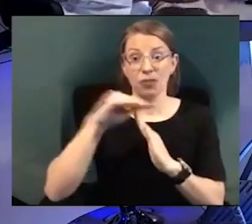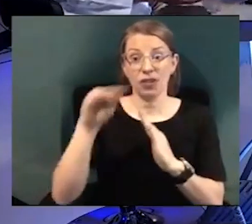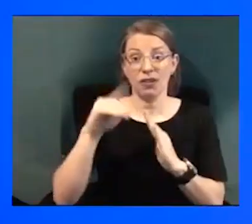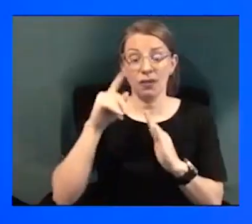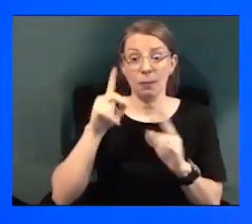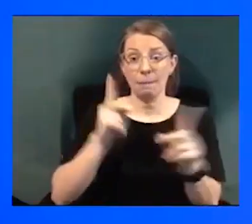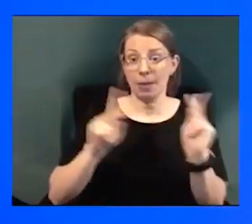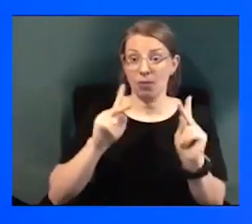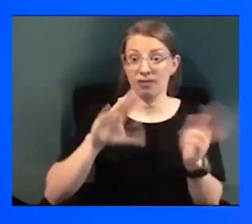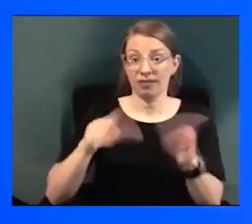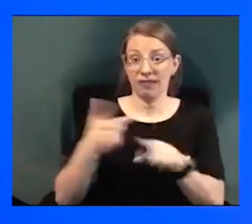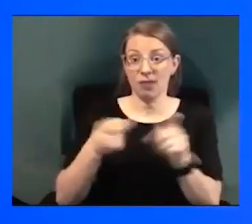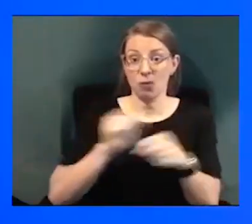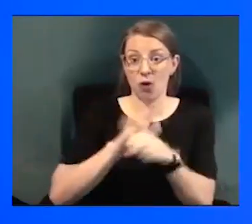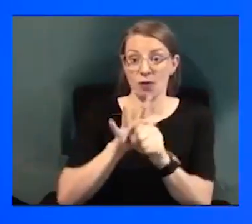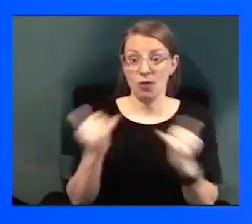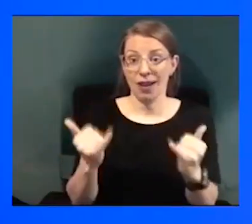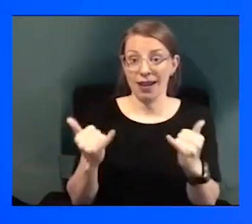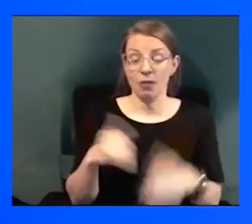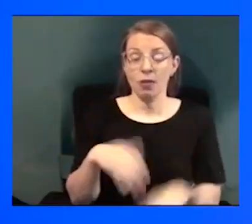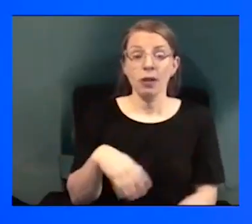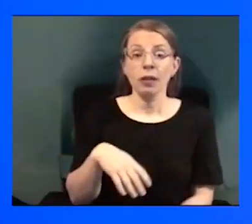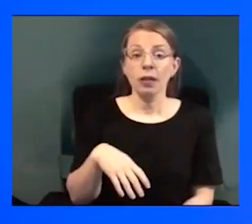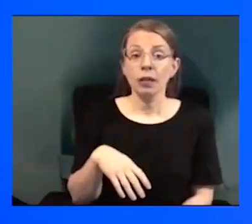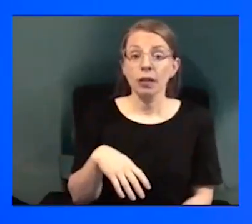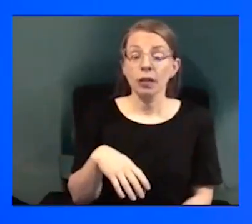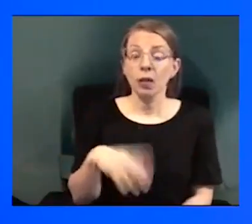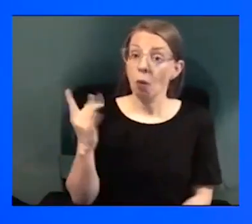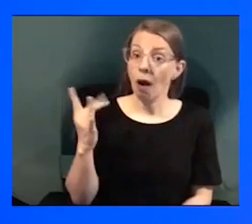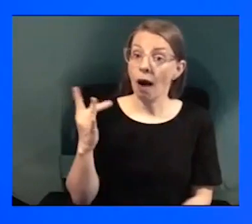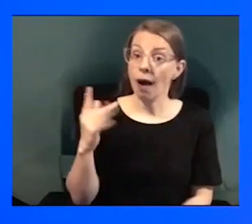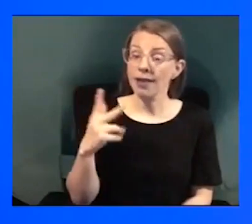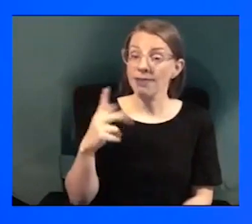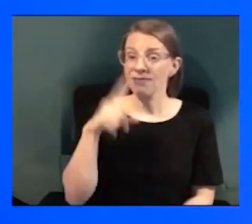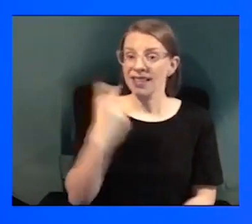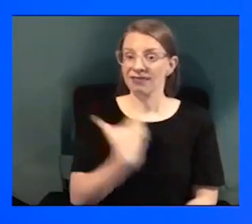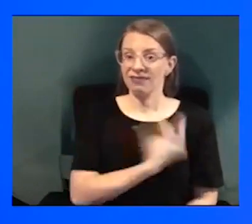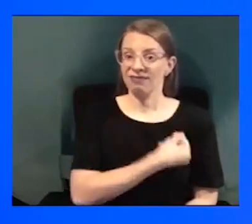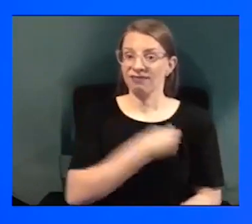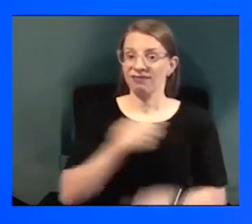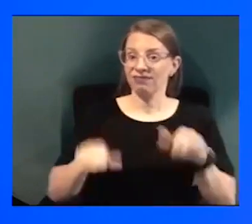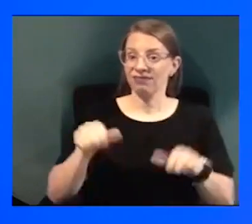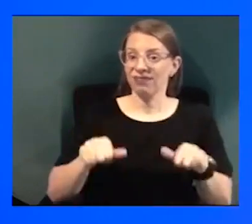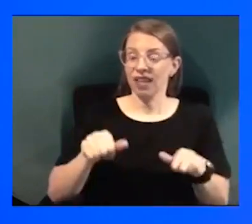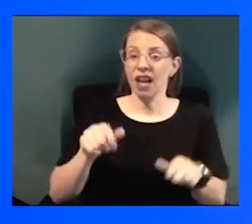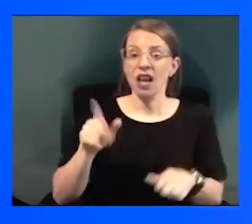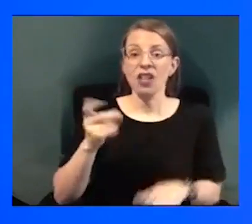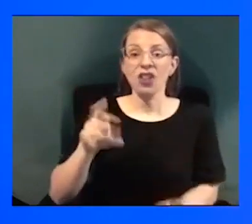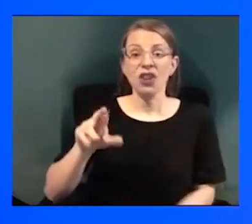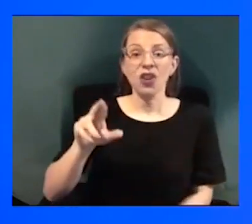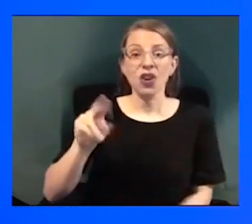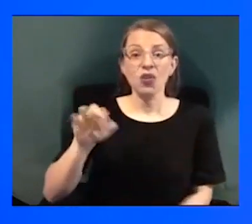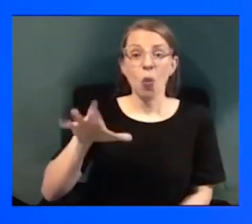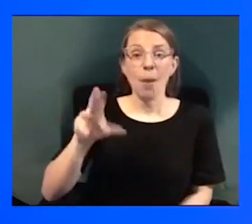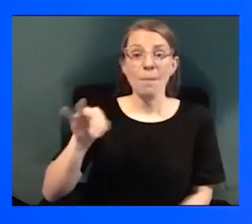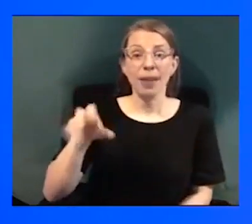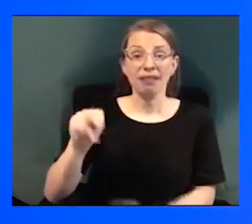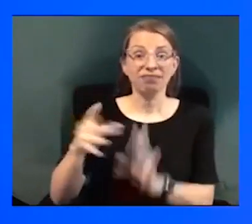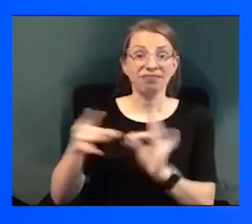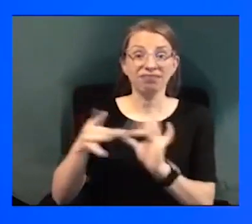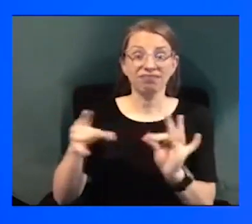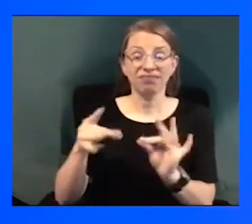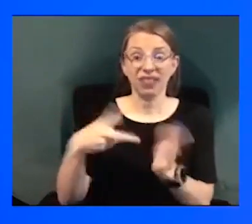a lot of that is because of vaccine hesitancy, or as Dr. Norman said, vaccine laziness. Yes. And just